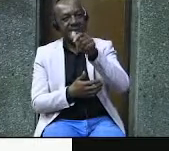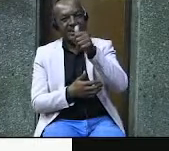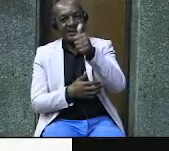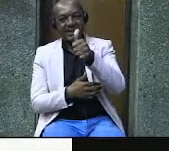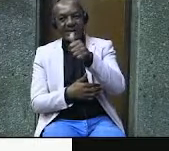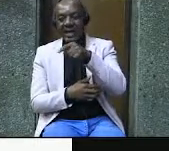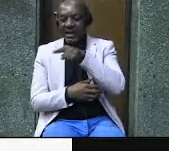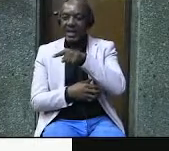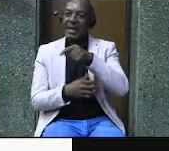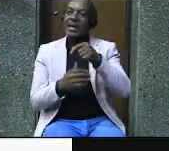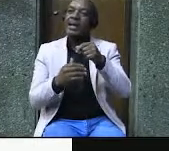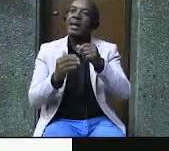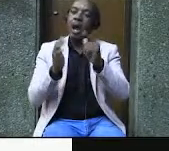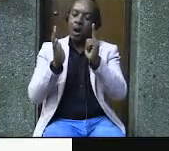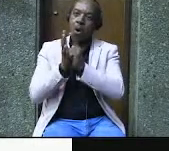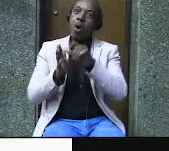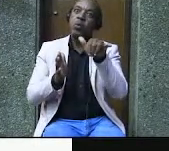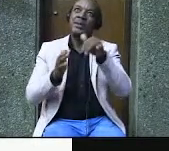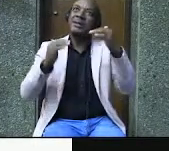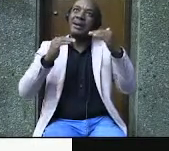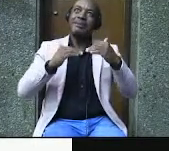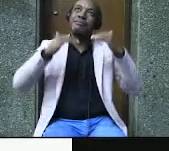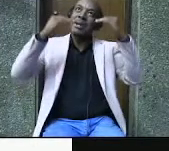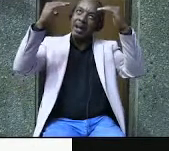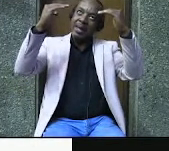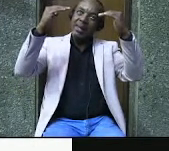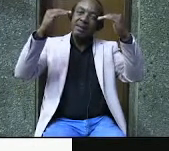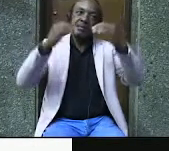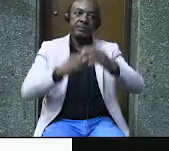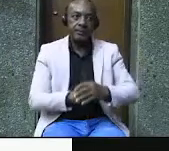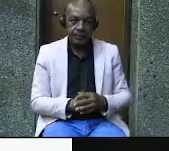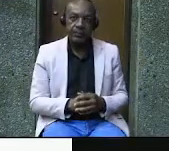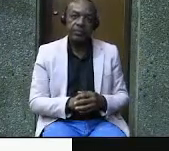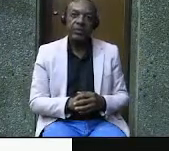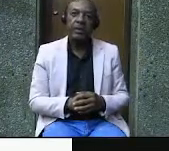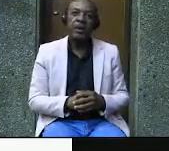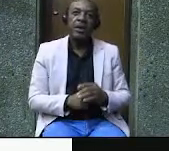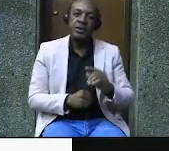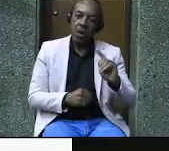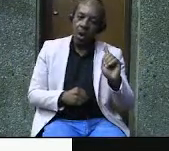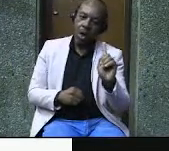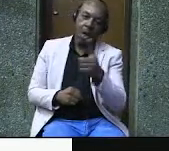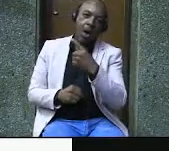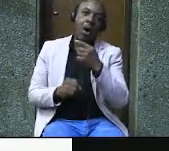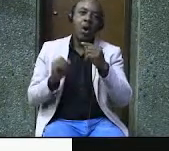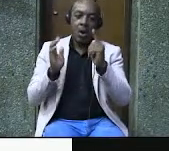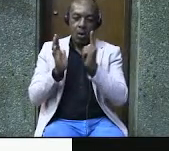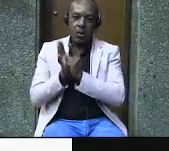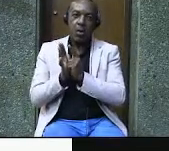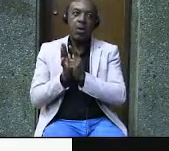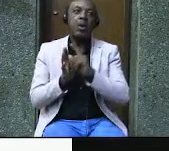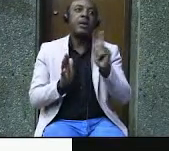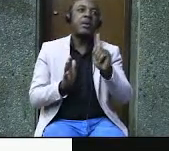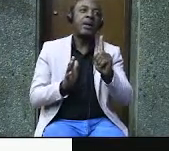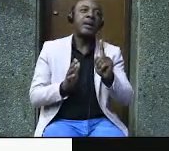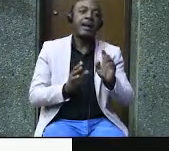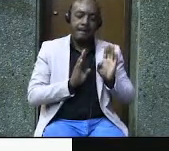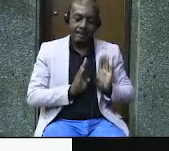land. So every law and conduct has to